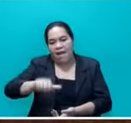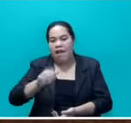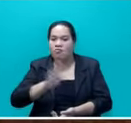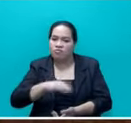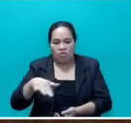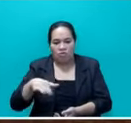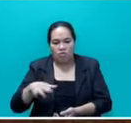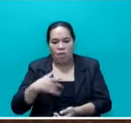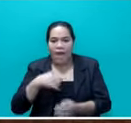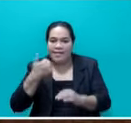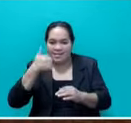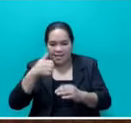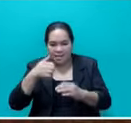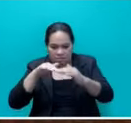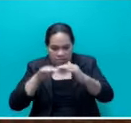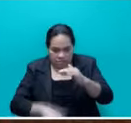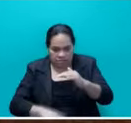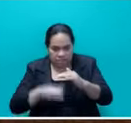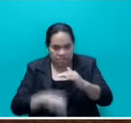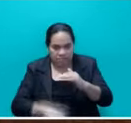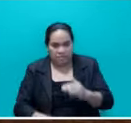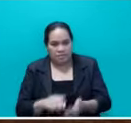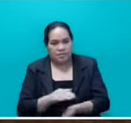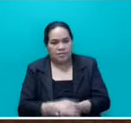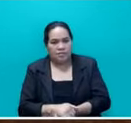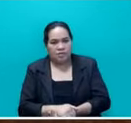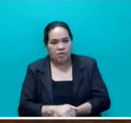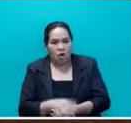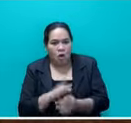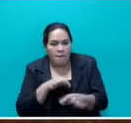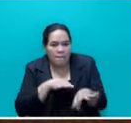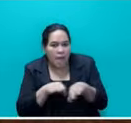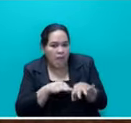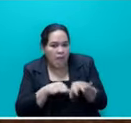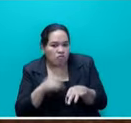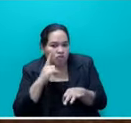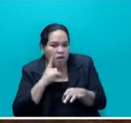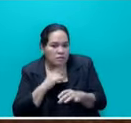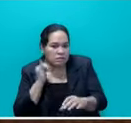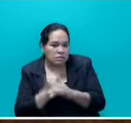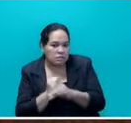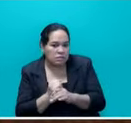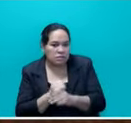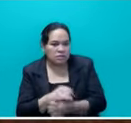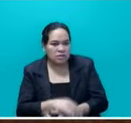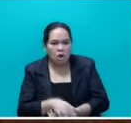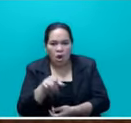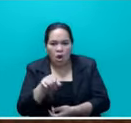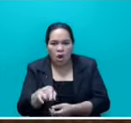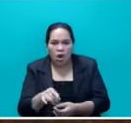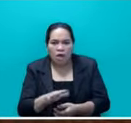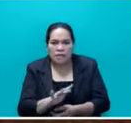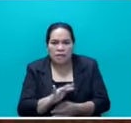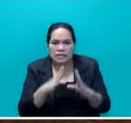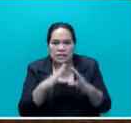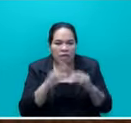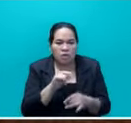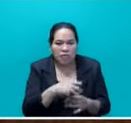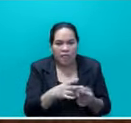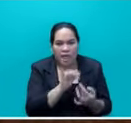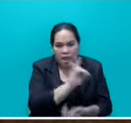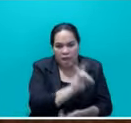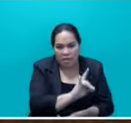the 16 years of age on premises. Conspiracy to defile. Unnatural offences with animals. Incest